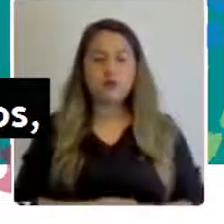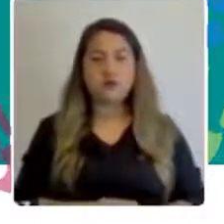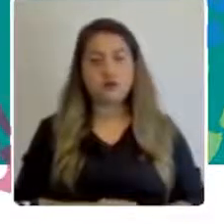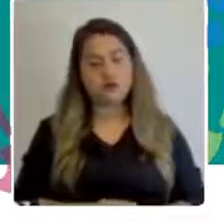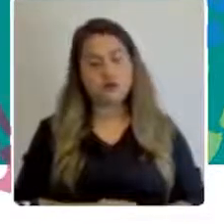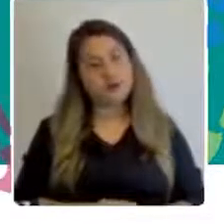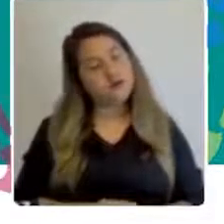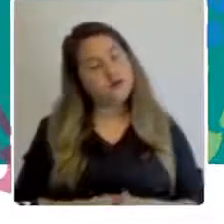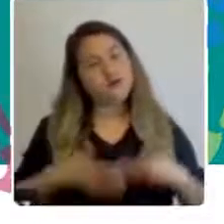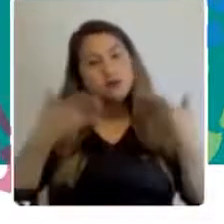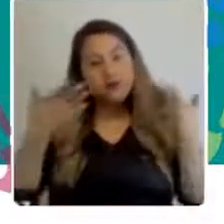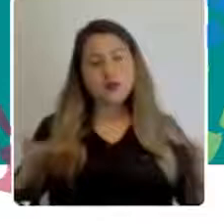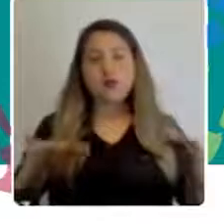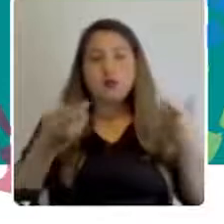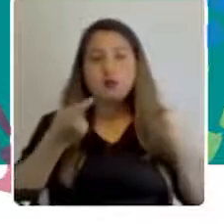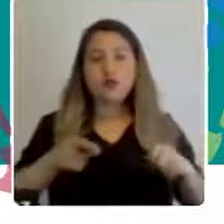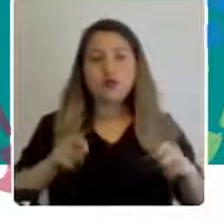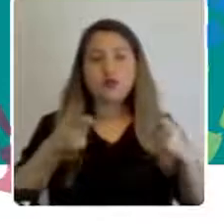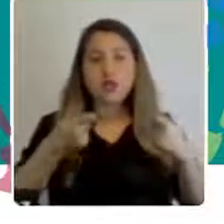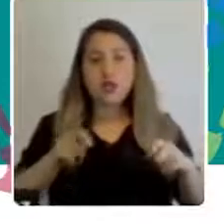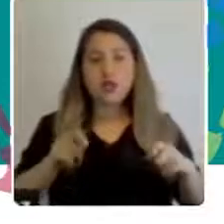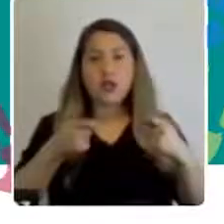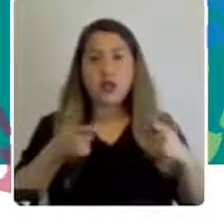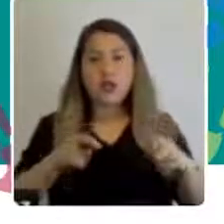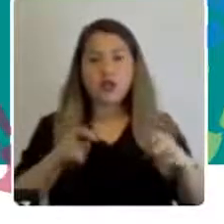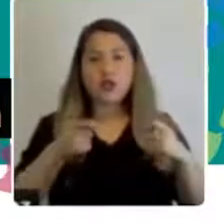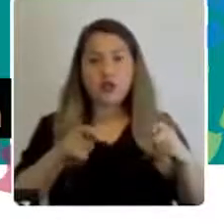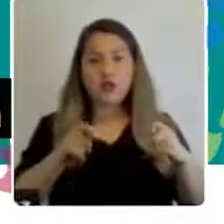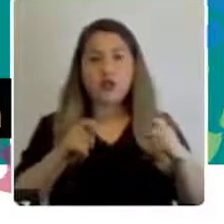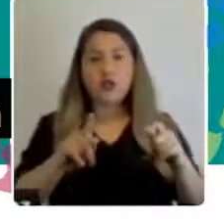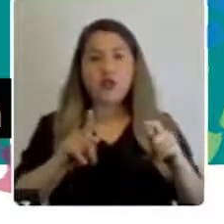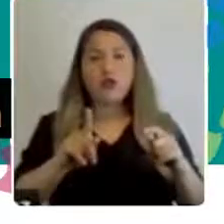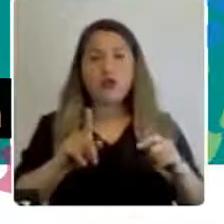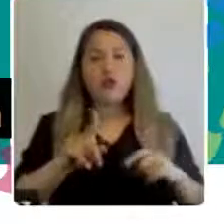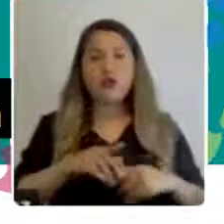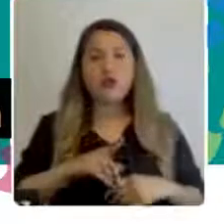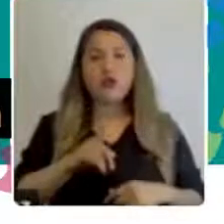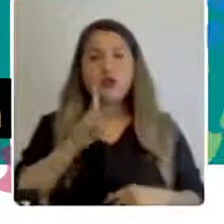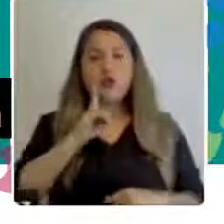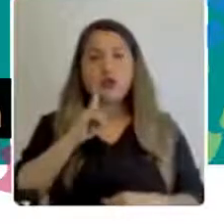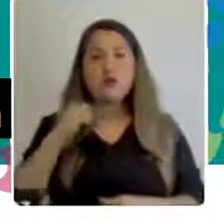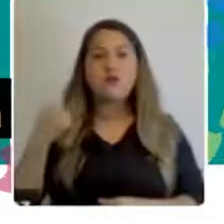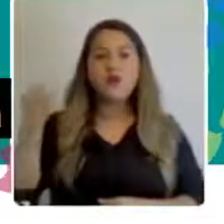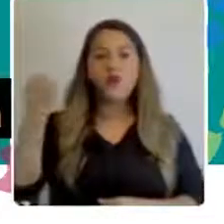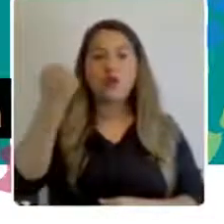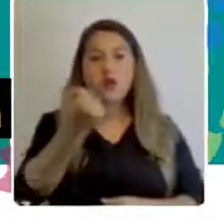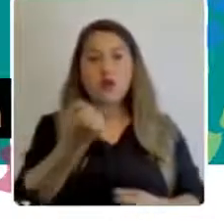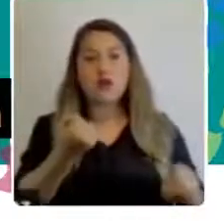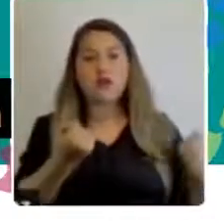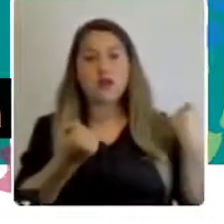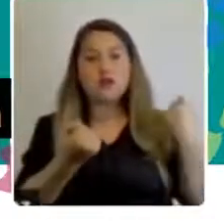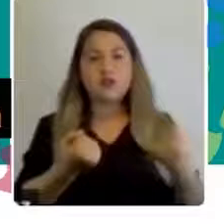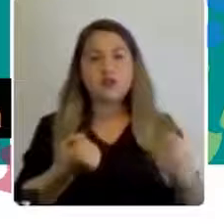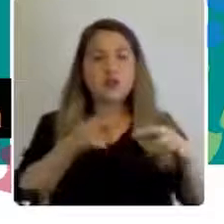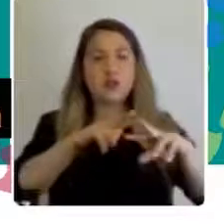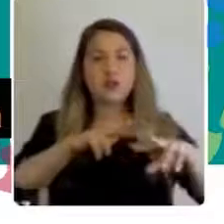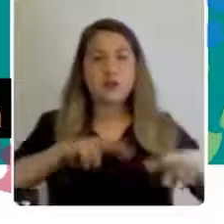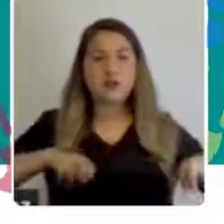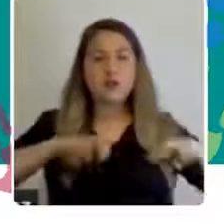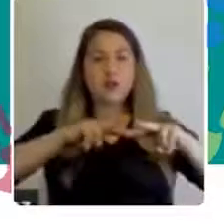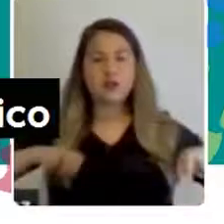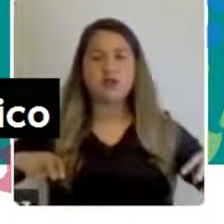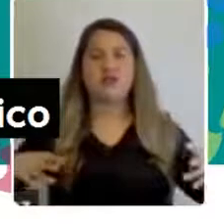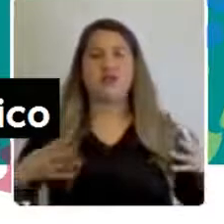infrastructure, research collaboration, research networks and consortia, technology advances, training of research investigators and